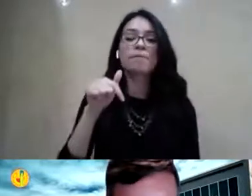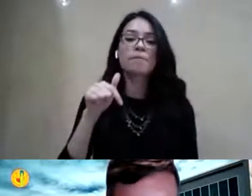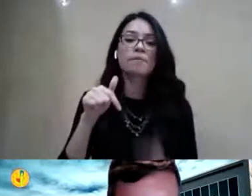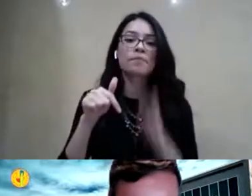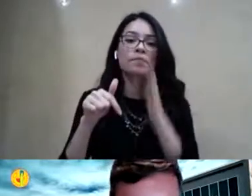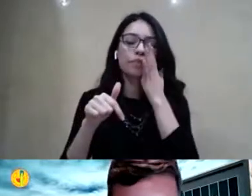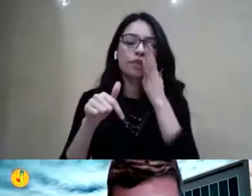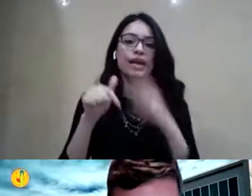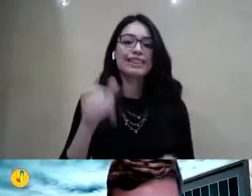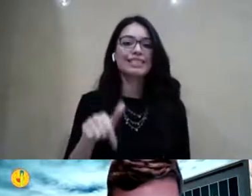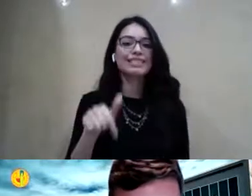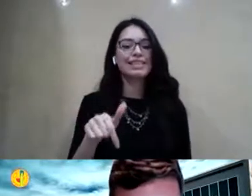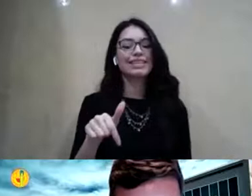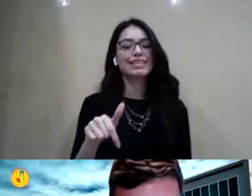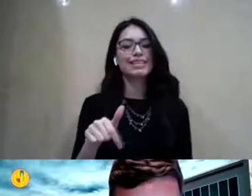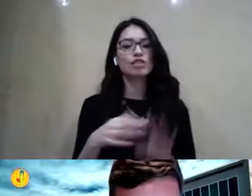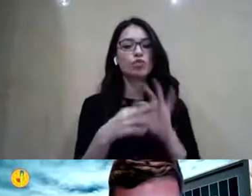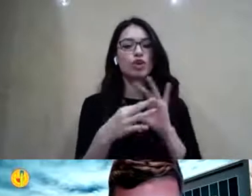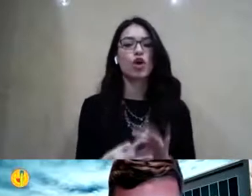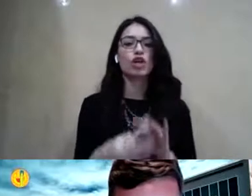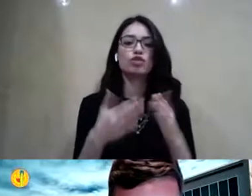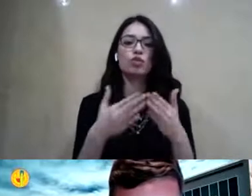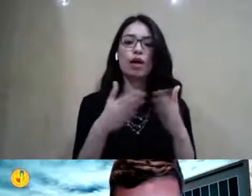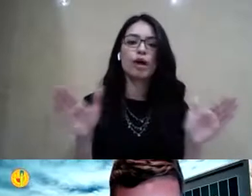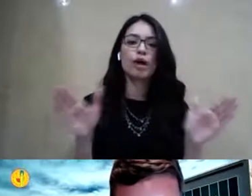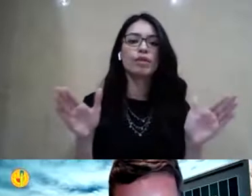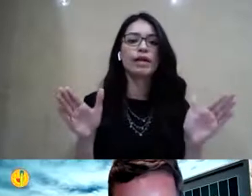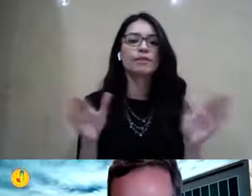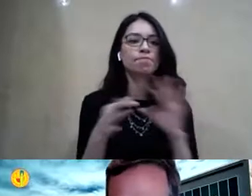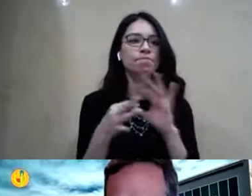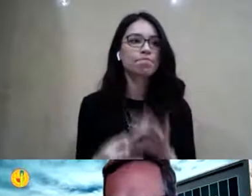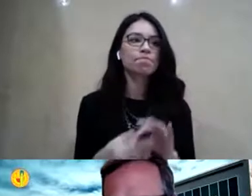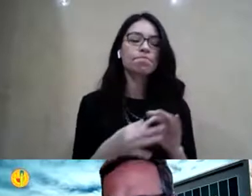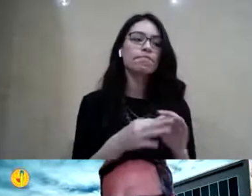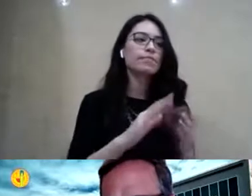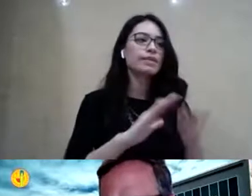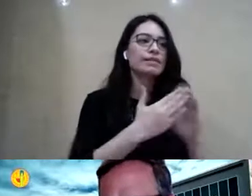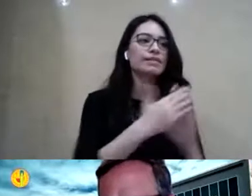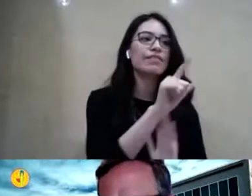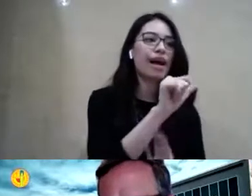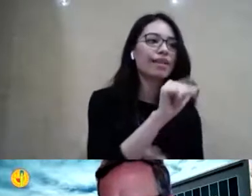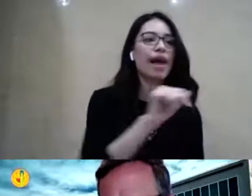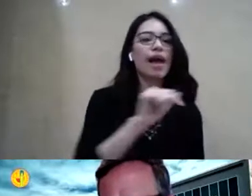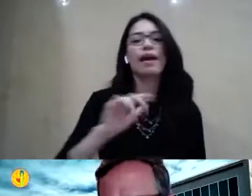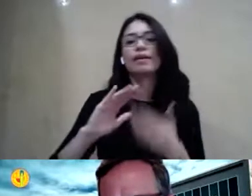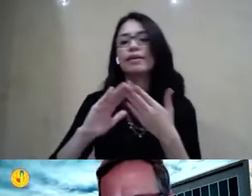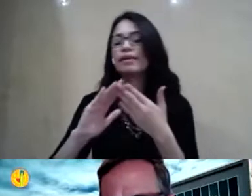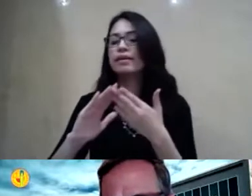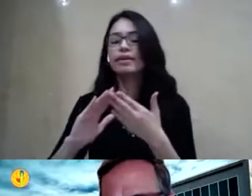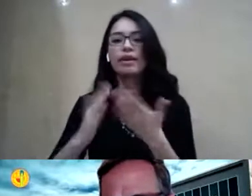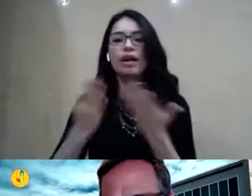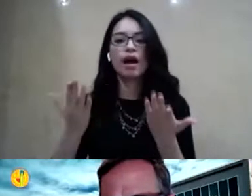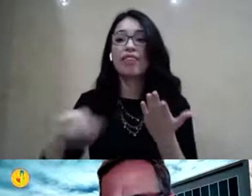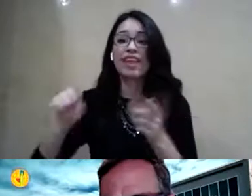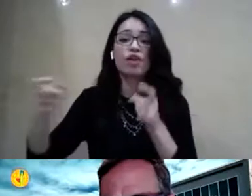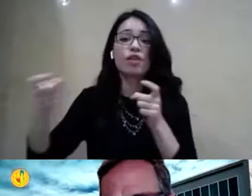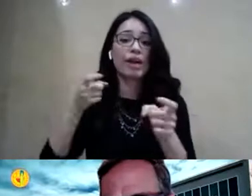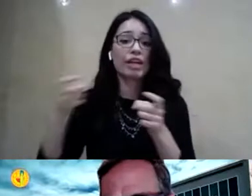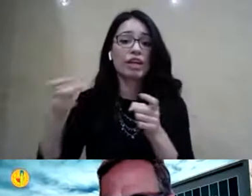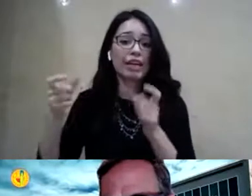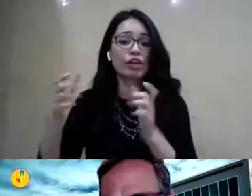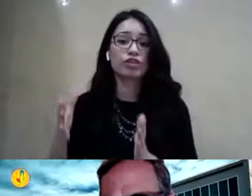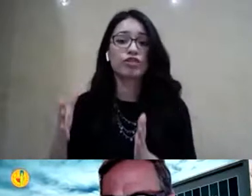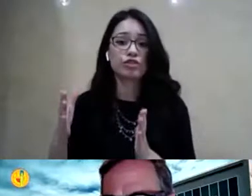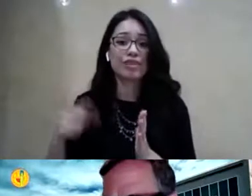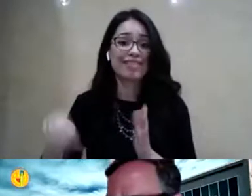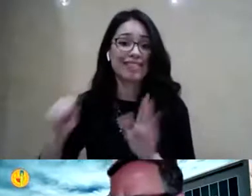Utility Commission, the state of California, the city of Los Angeles. They are the regulators of the providers. So I'm